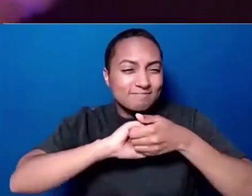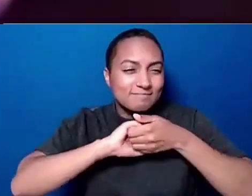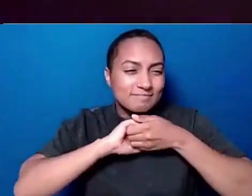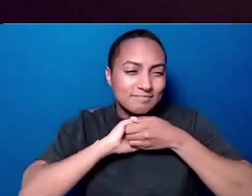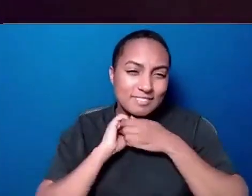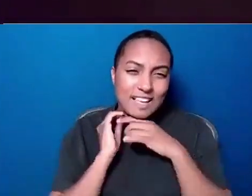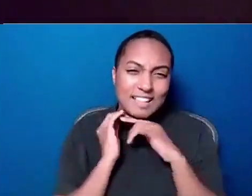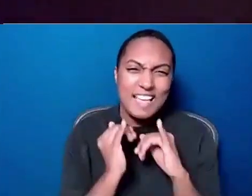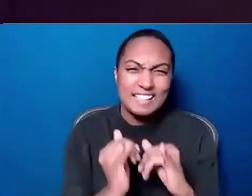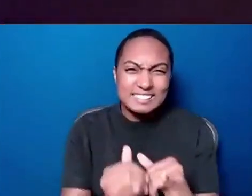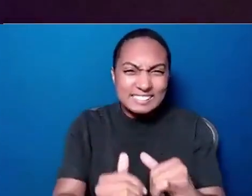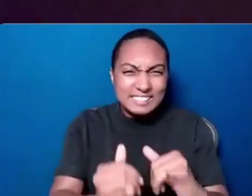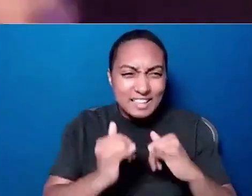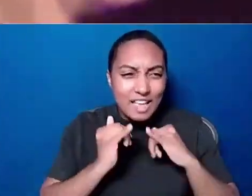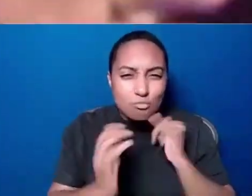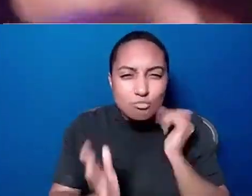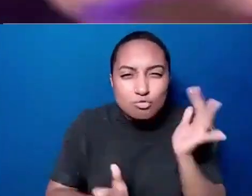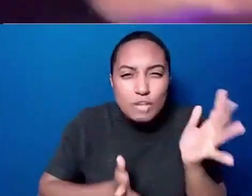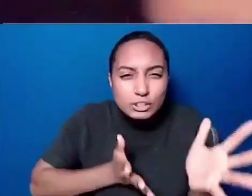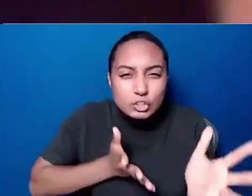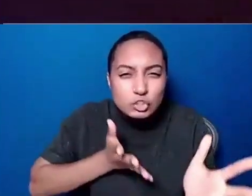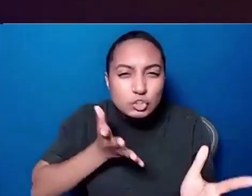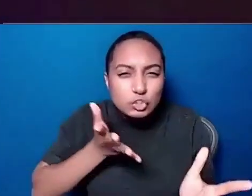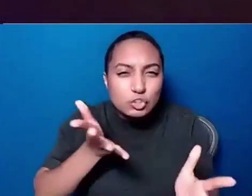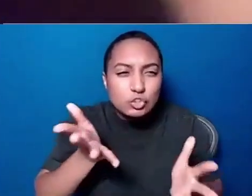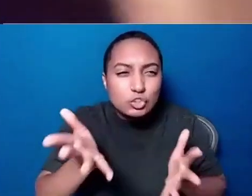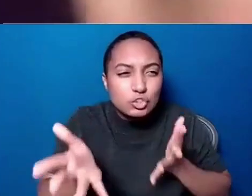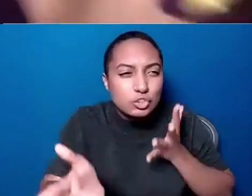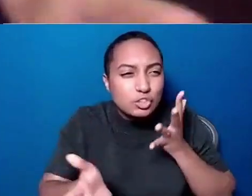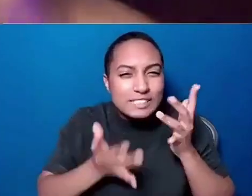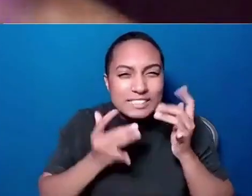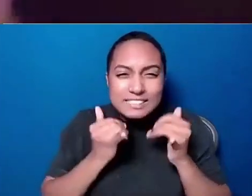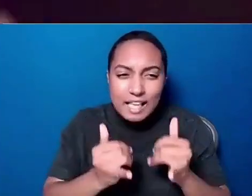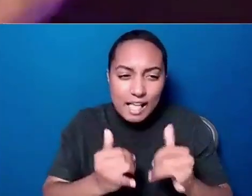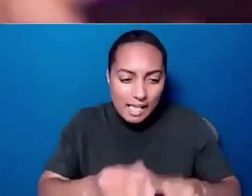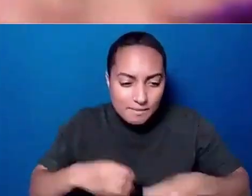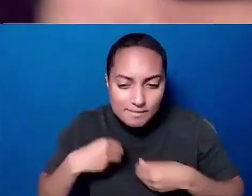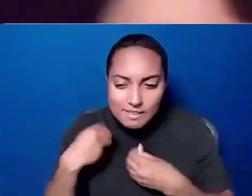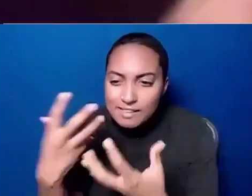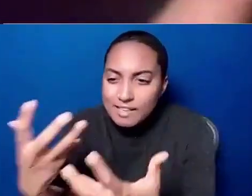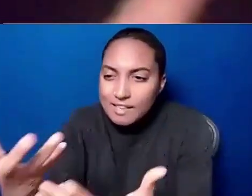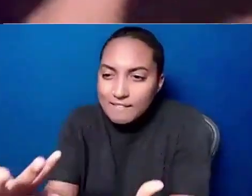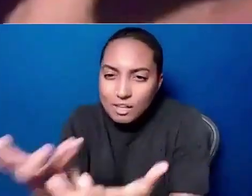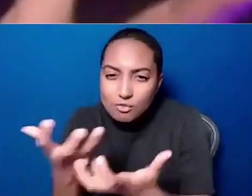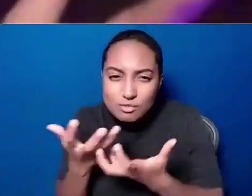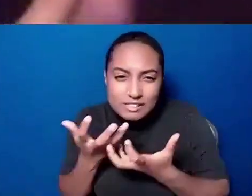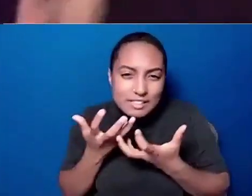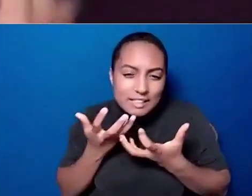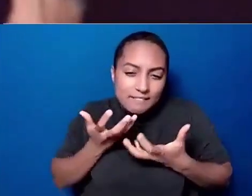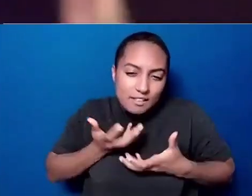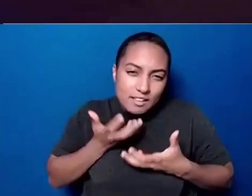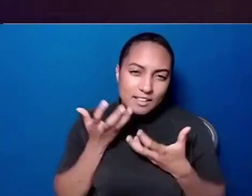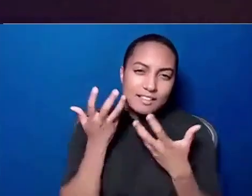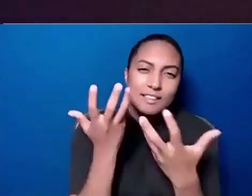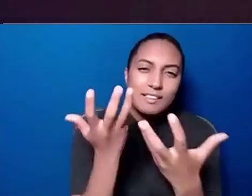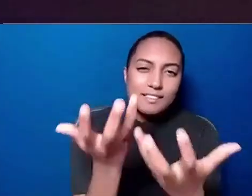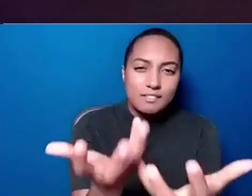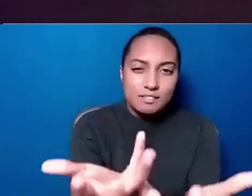see. It is the same gesture. I am giving and I am